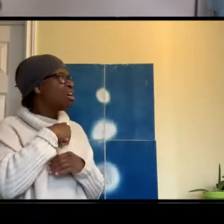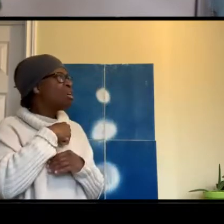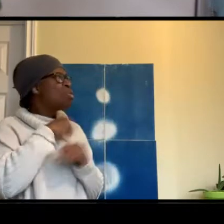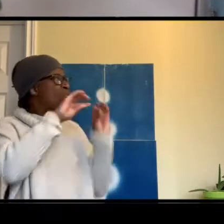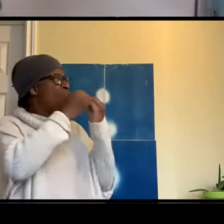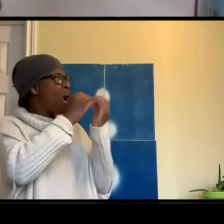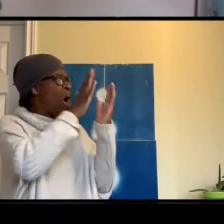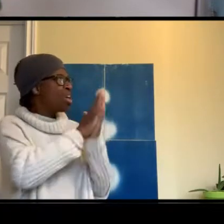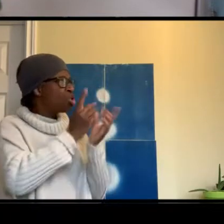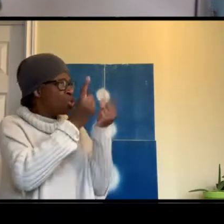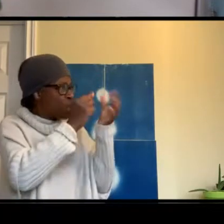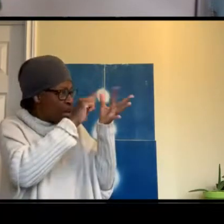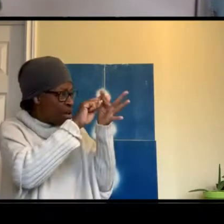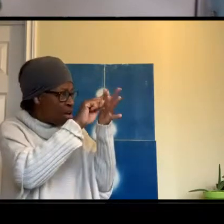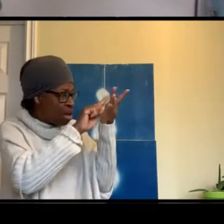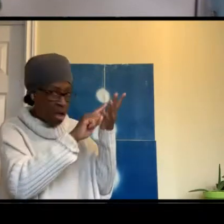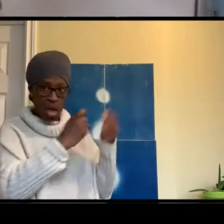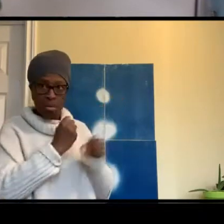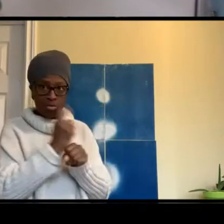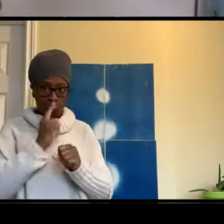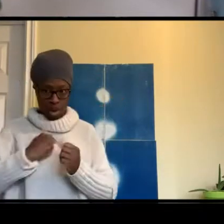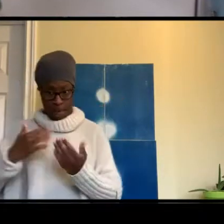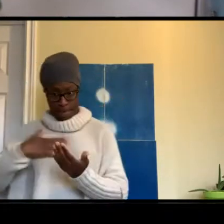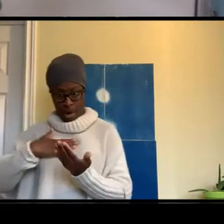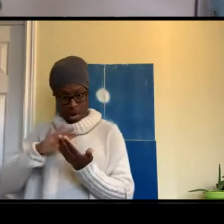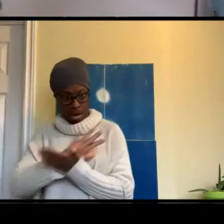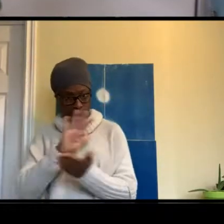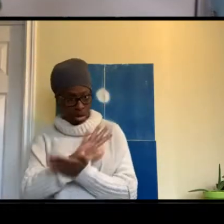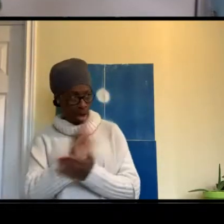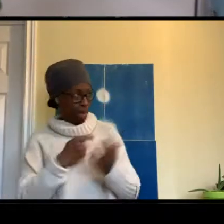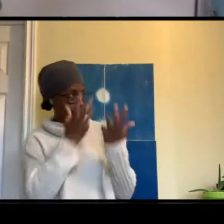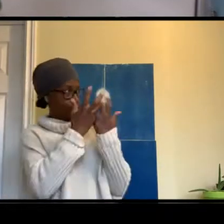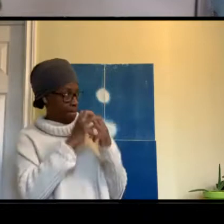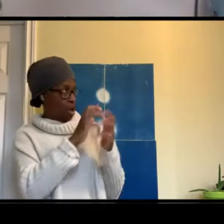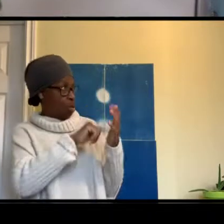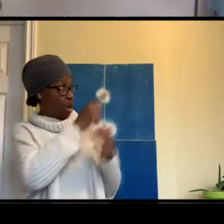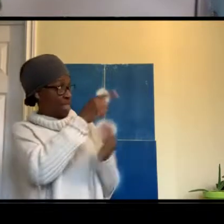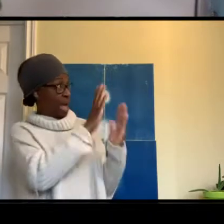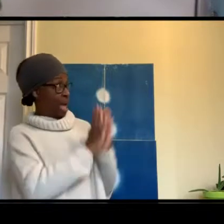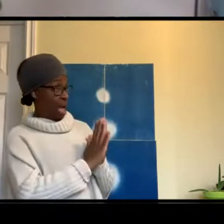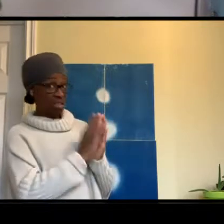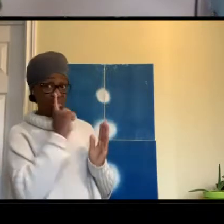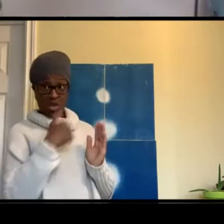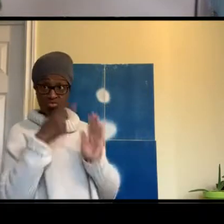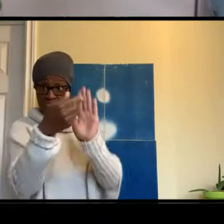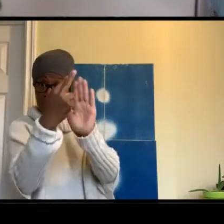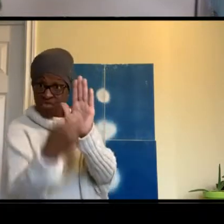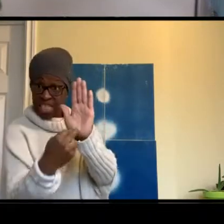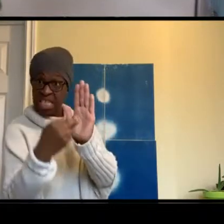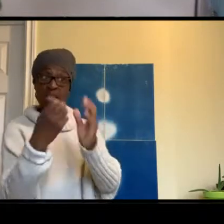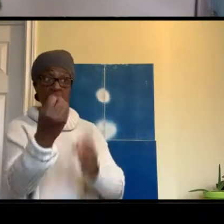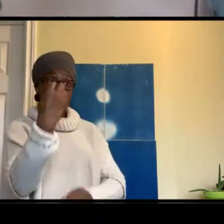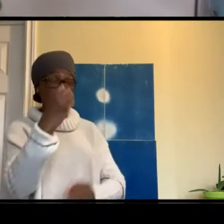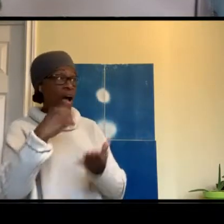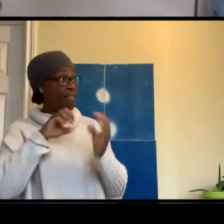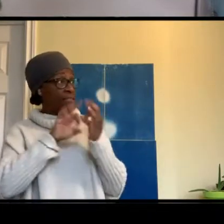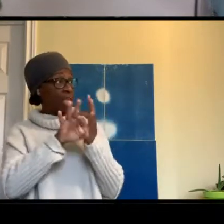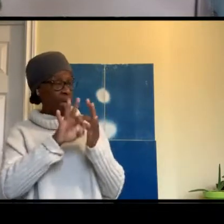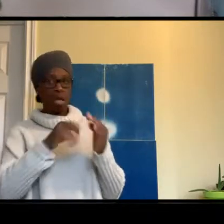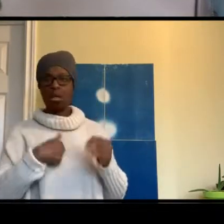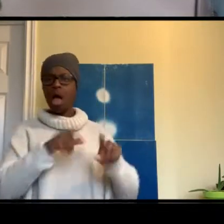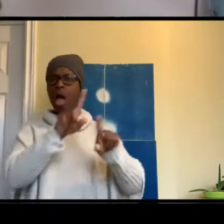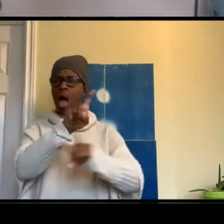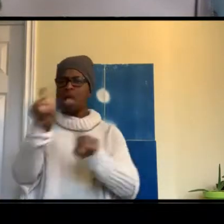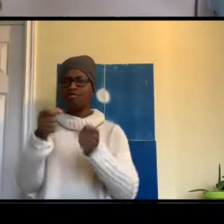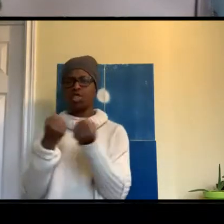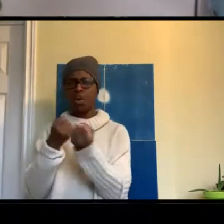understanding what it is that's being asked of me? And also, you know, we at the Blue